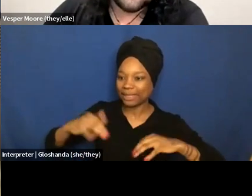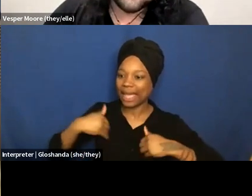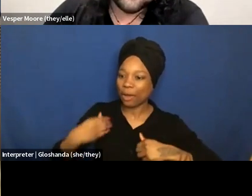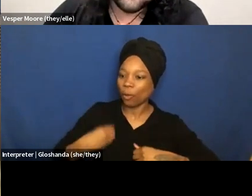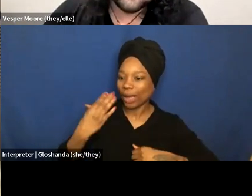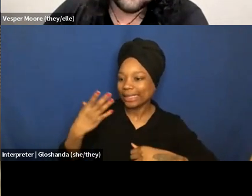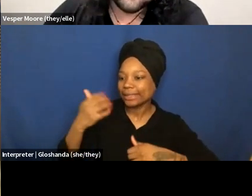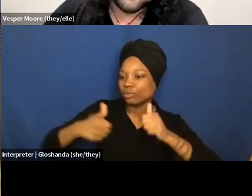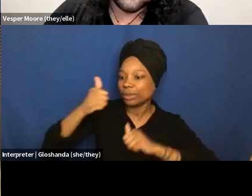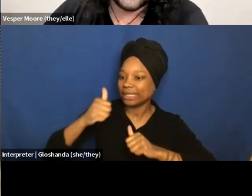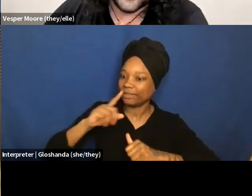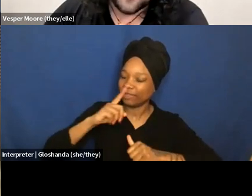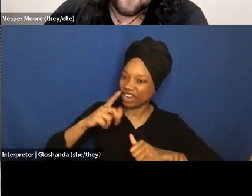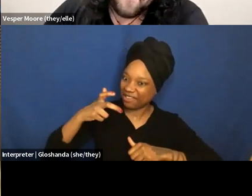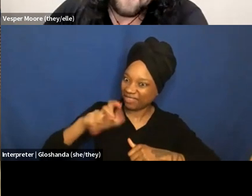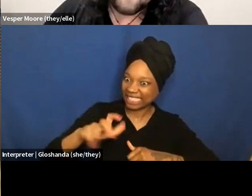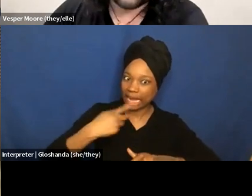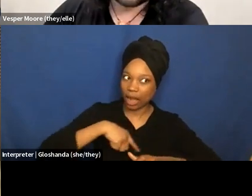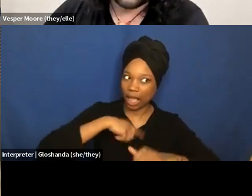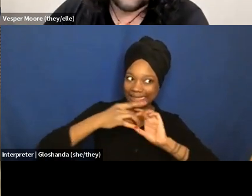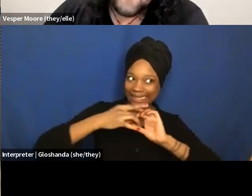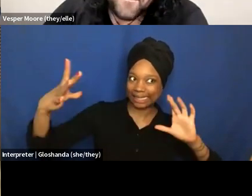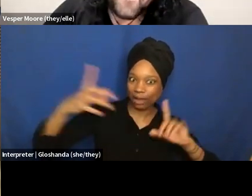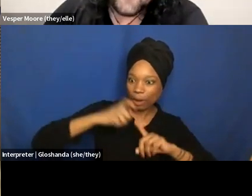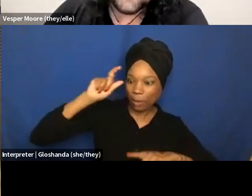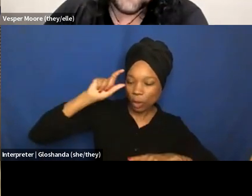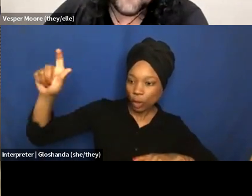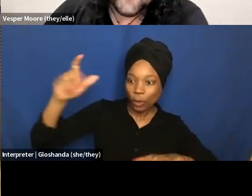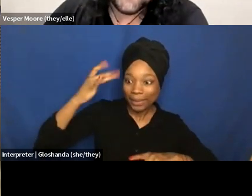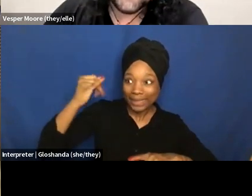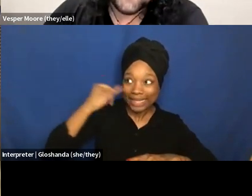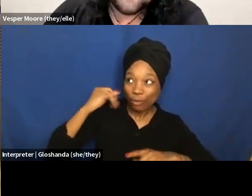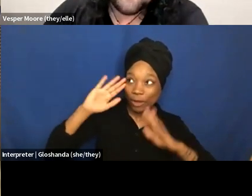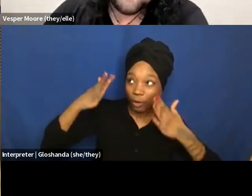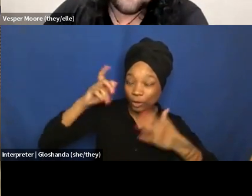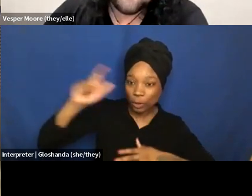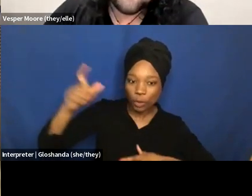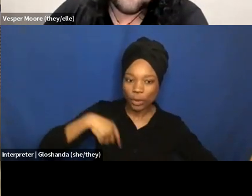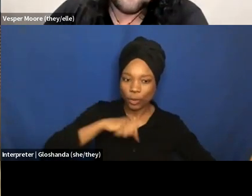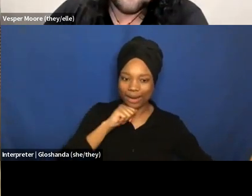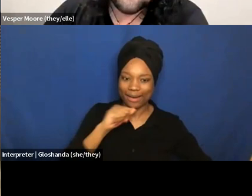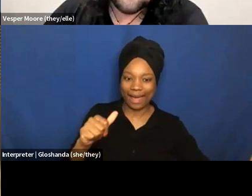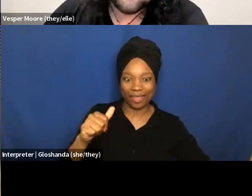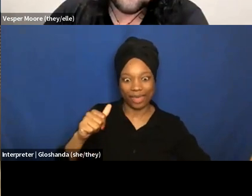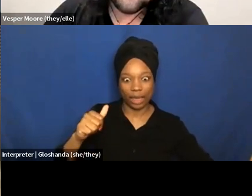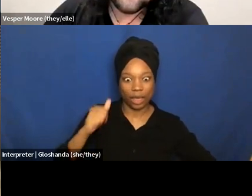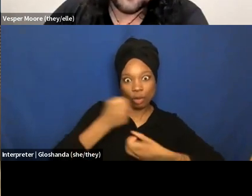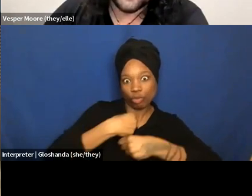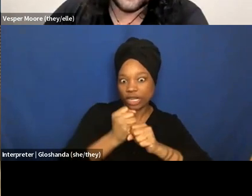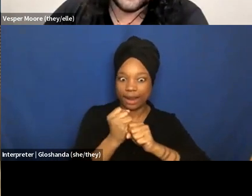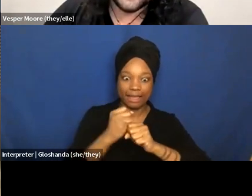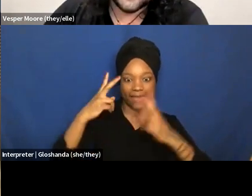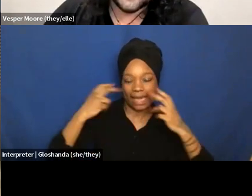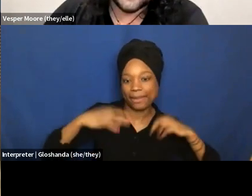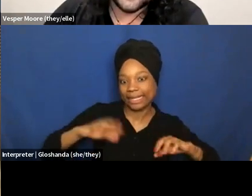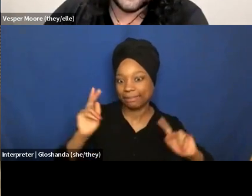we don't become the kind of hyper-productive, like super capitalist people, right? We can't do that. We're like, wait, what? I'm not doing that. I'm chilling. I'm doing this. I'm connecting